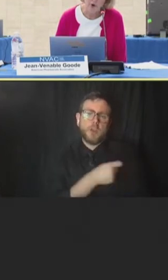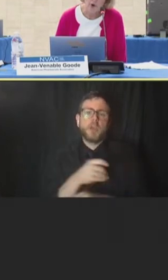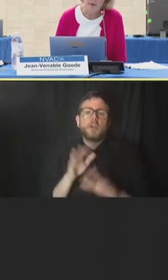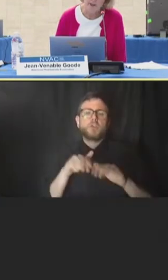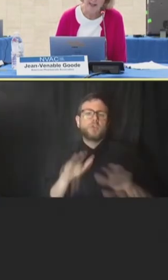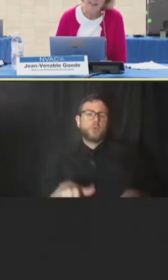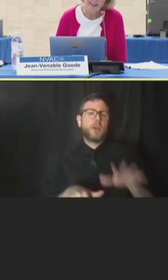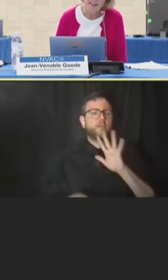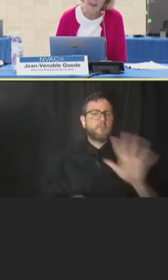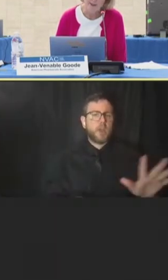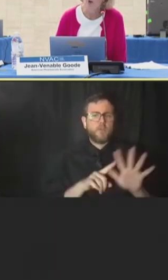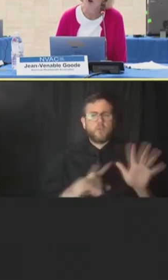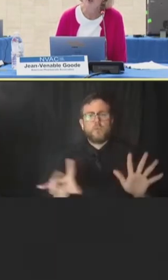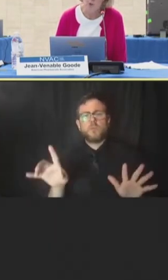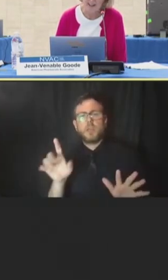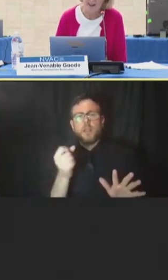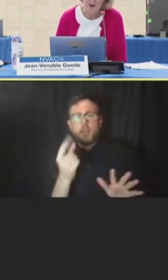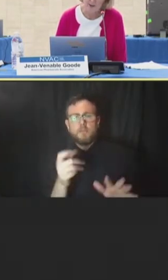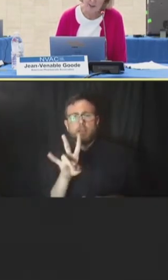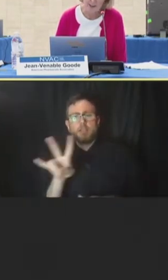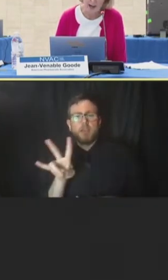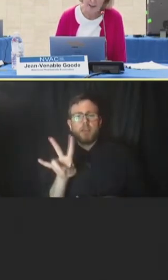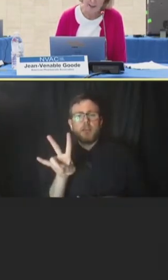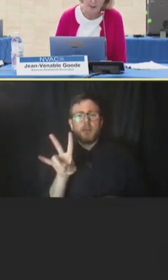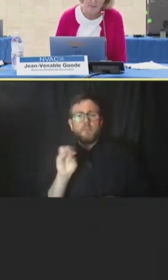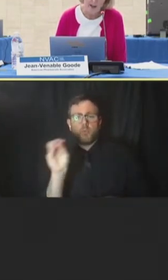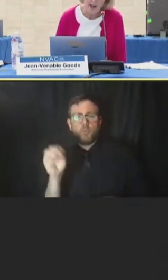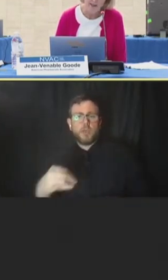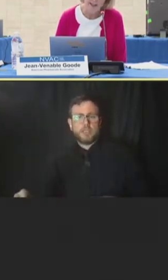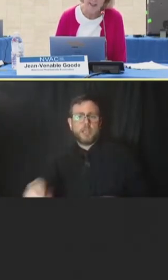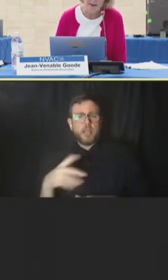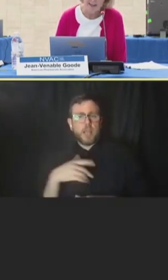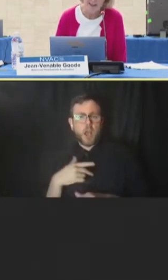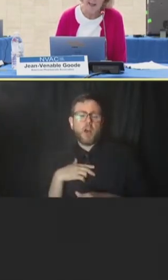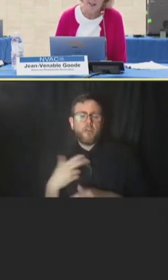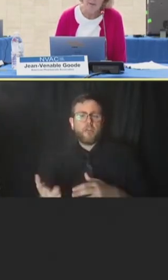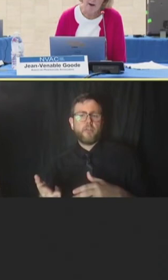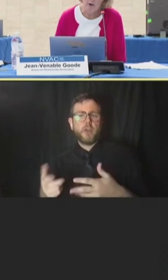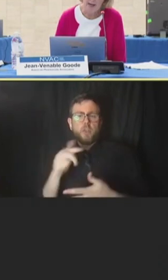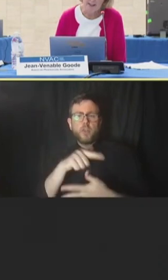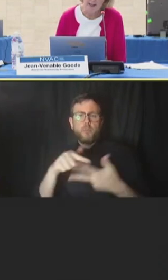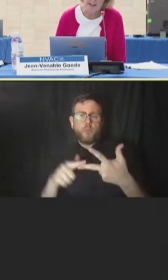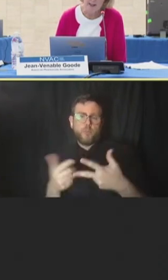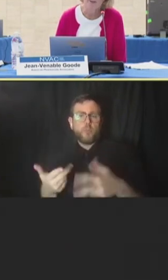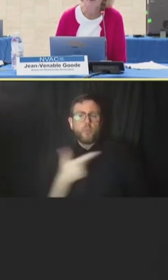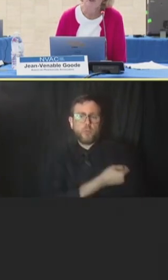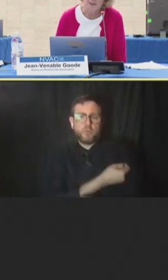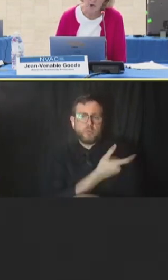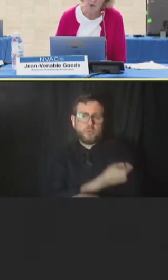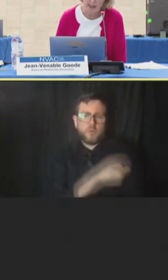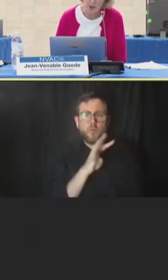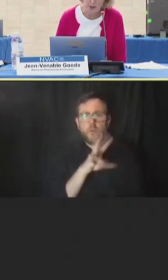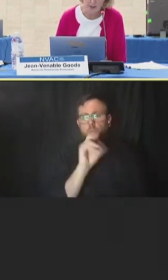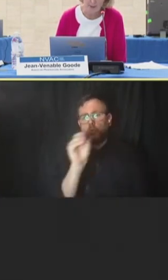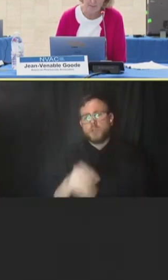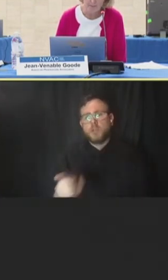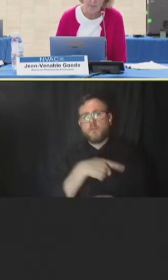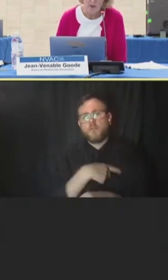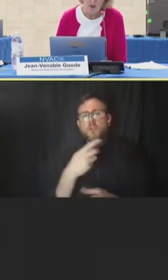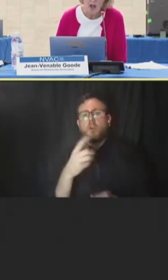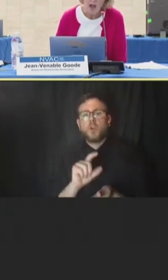million COVID-19 tests across 20,000 sites, and then expanding antiviral access at thousands of